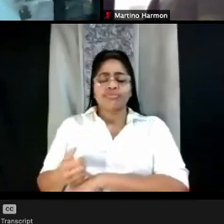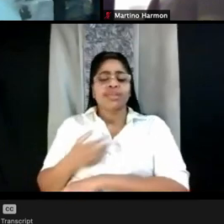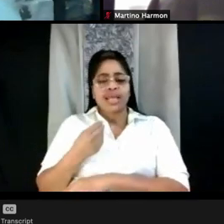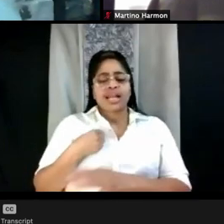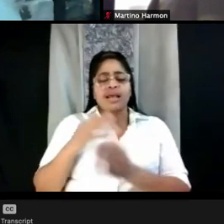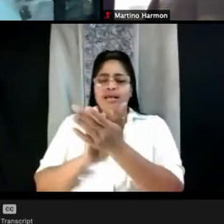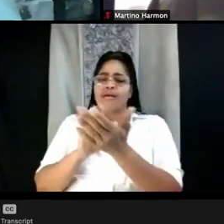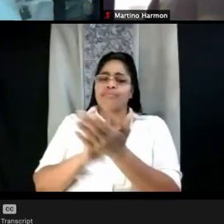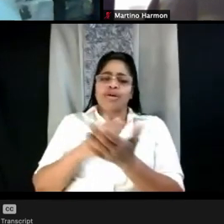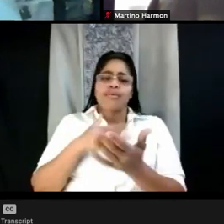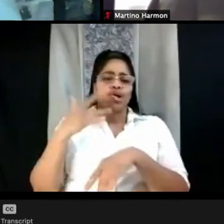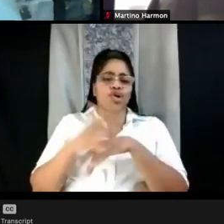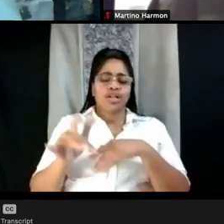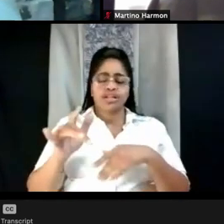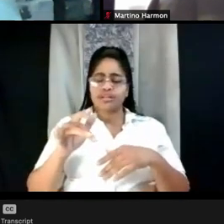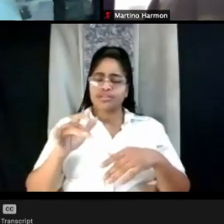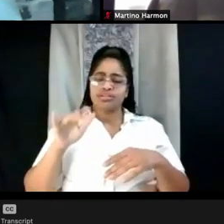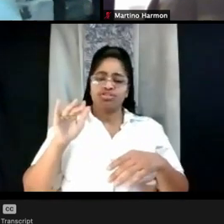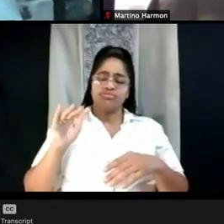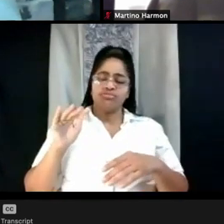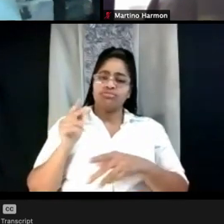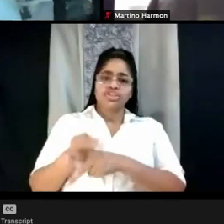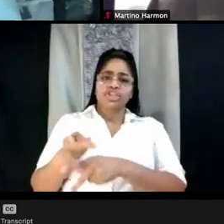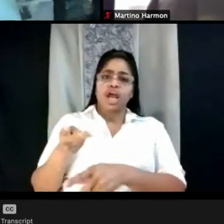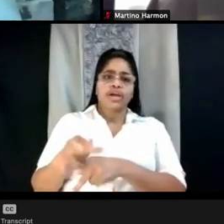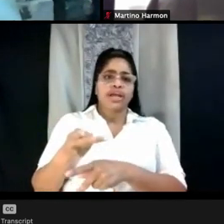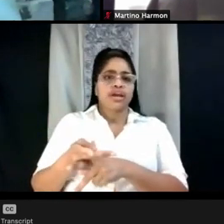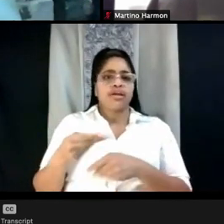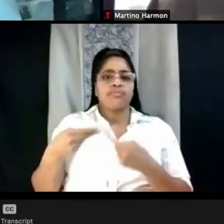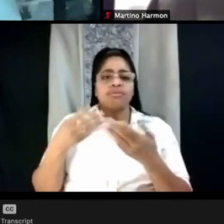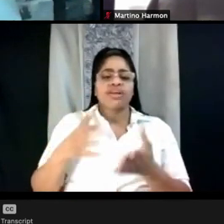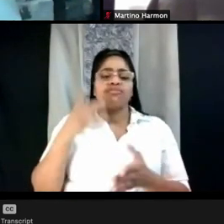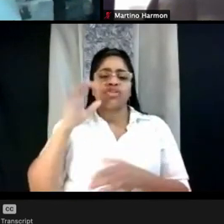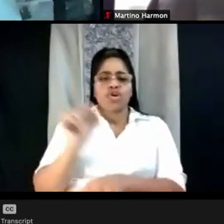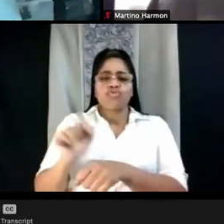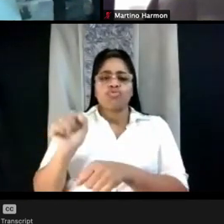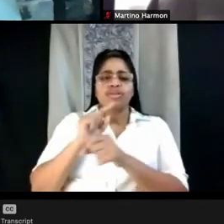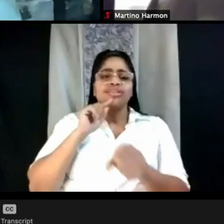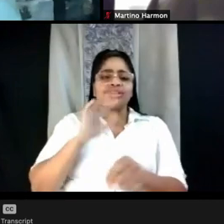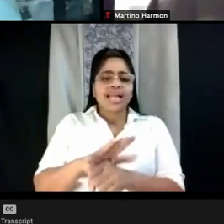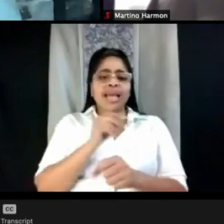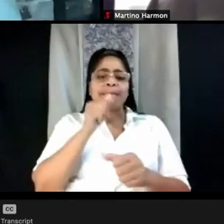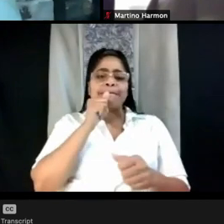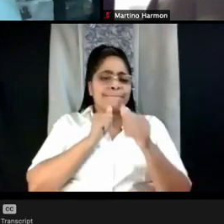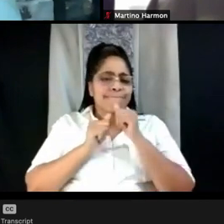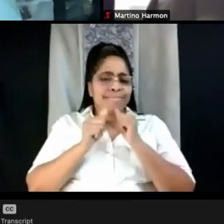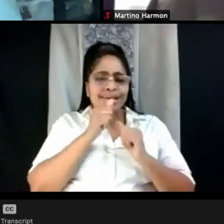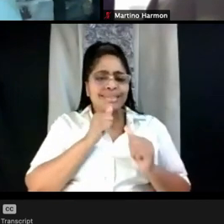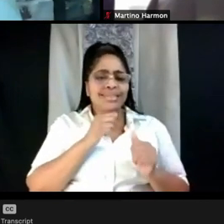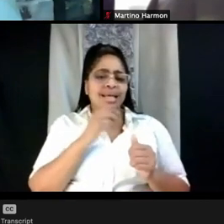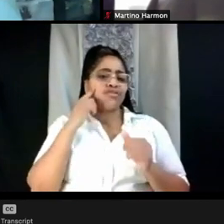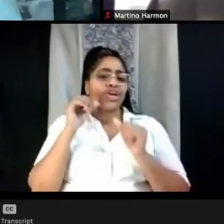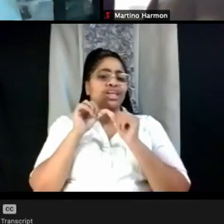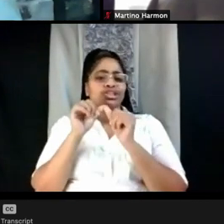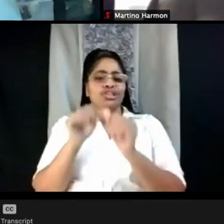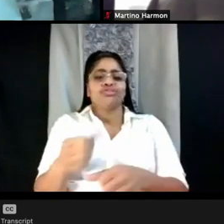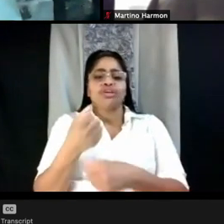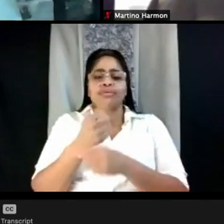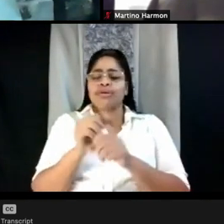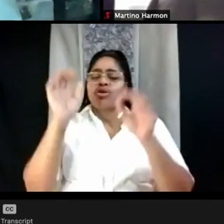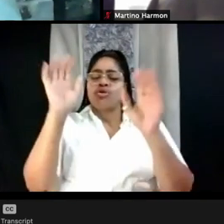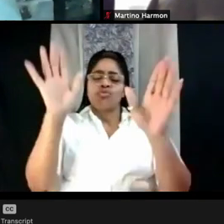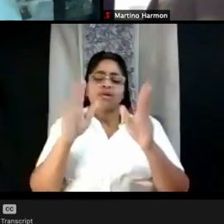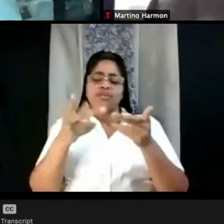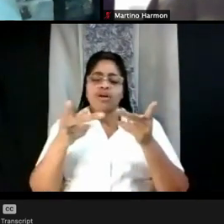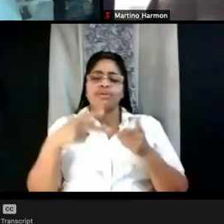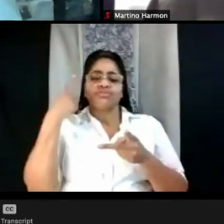educators for their work and their dedication and their patience and for continuing to make a wonderful place